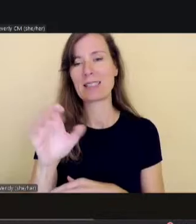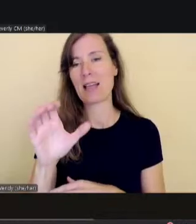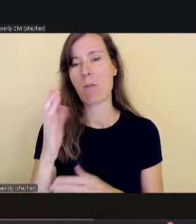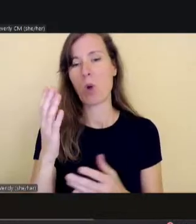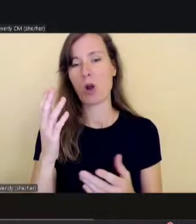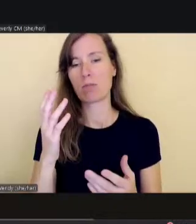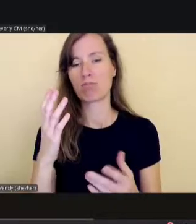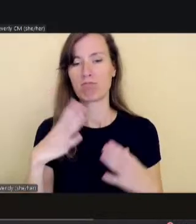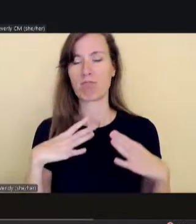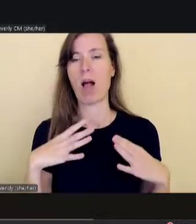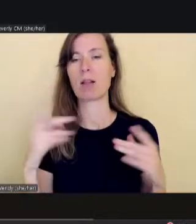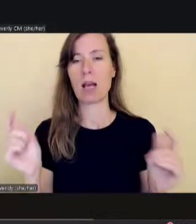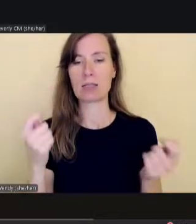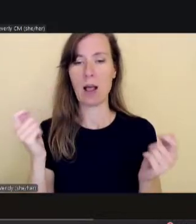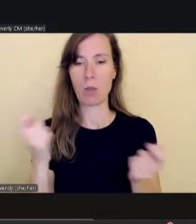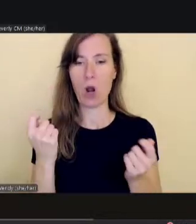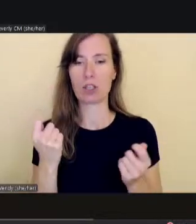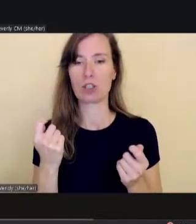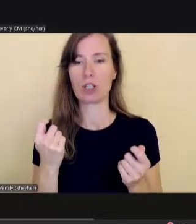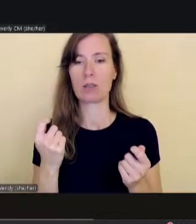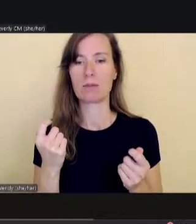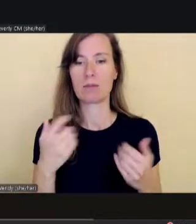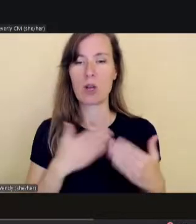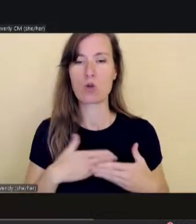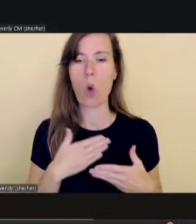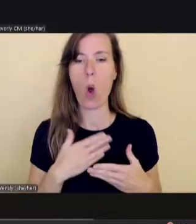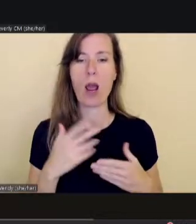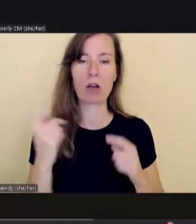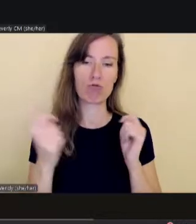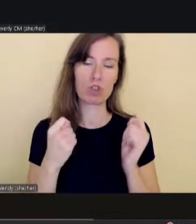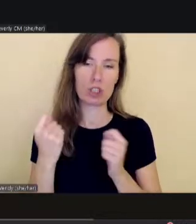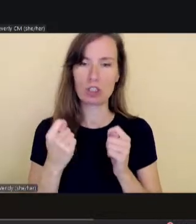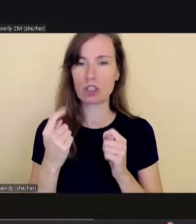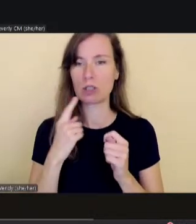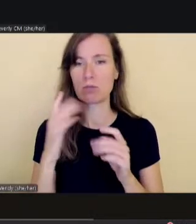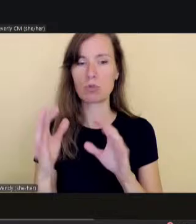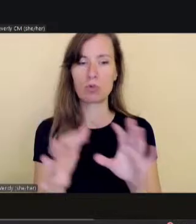unity to families and residents of all ages. And